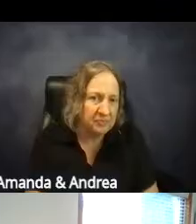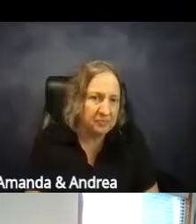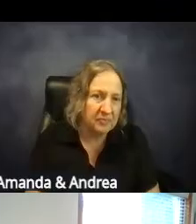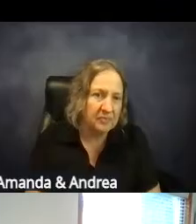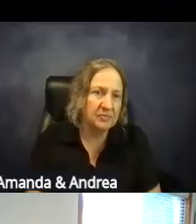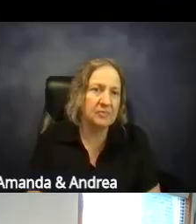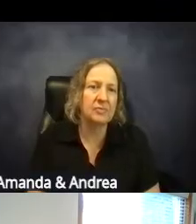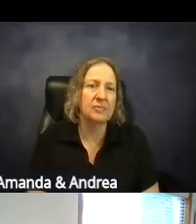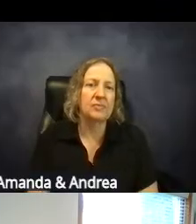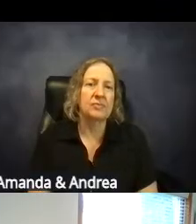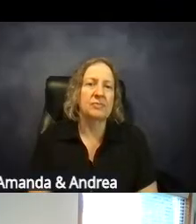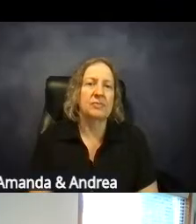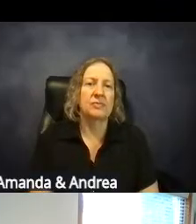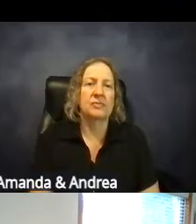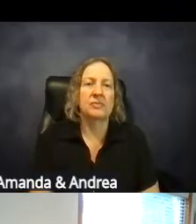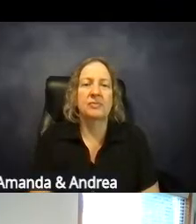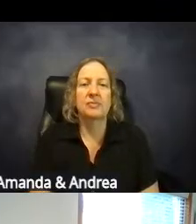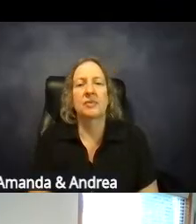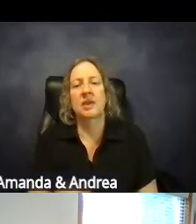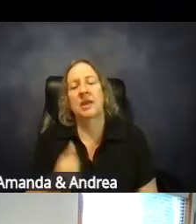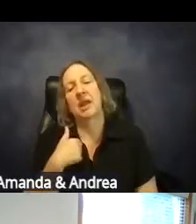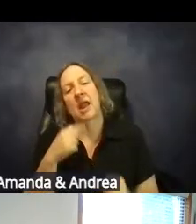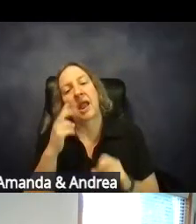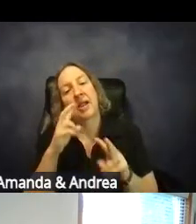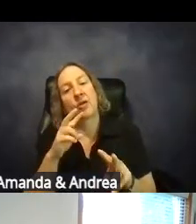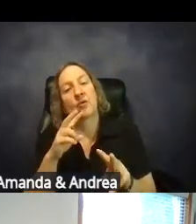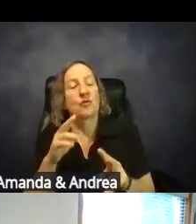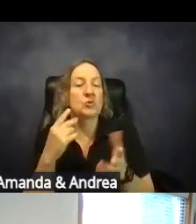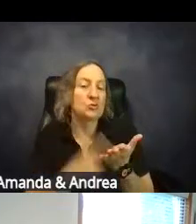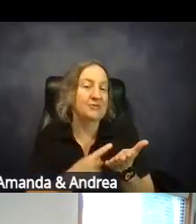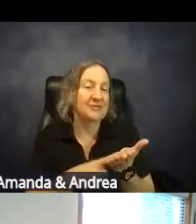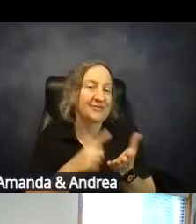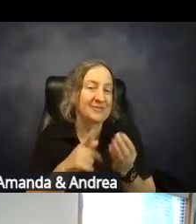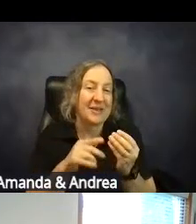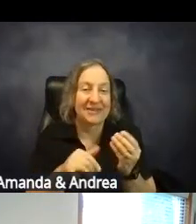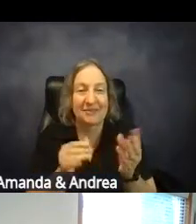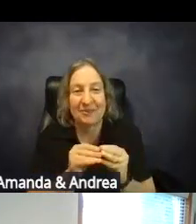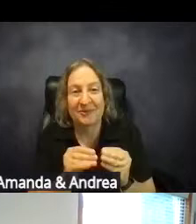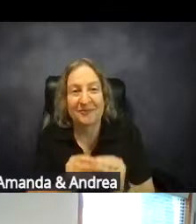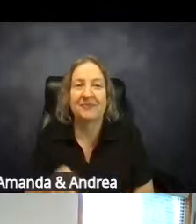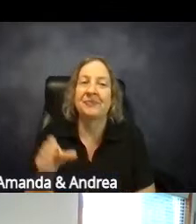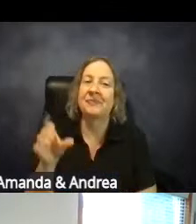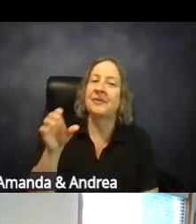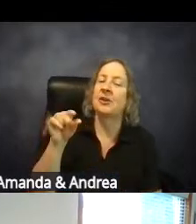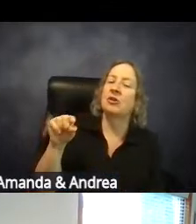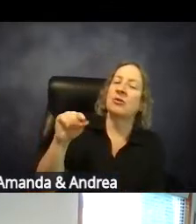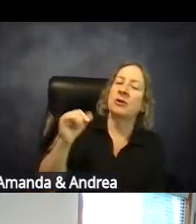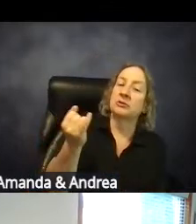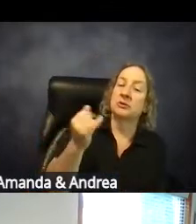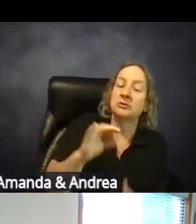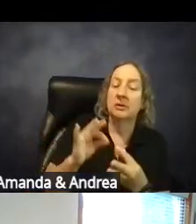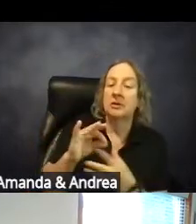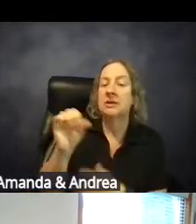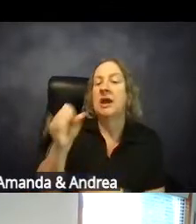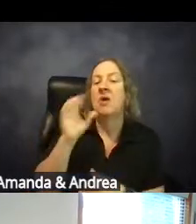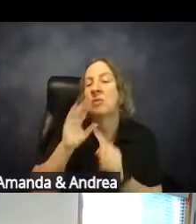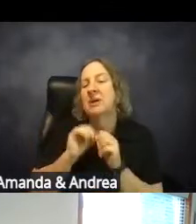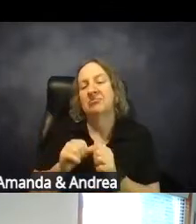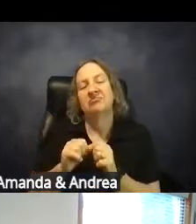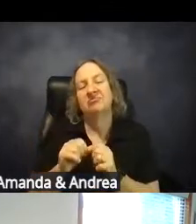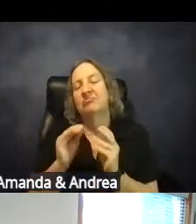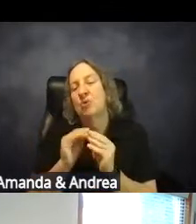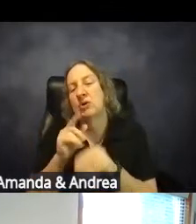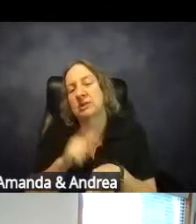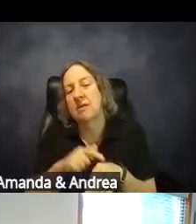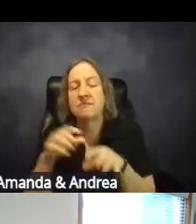And I look forward to having those conversations. Yeah, there'll be continual time for